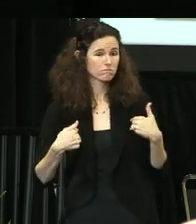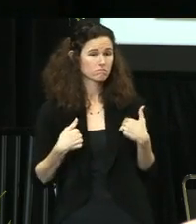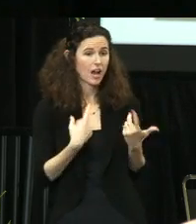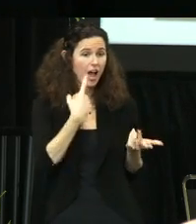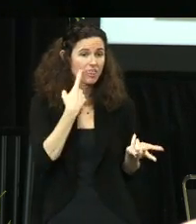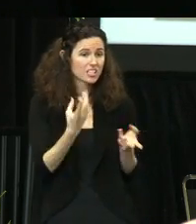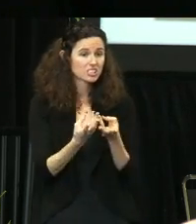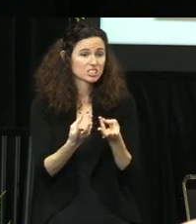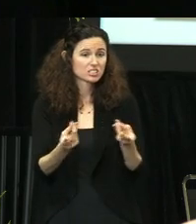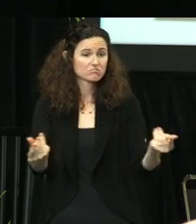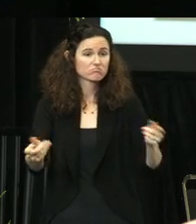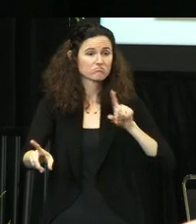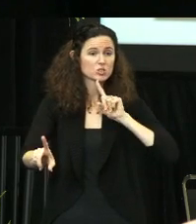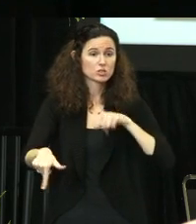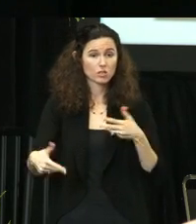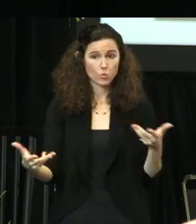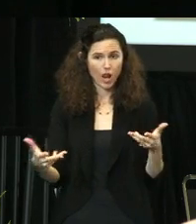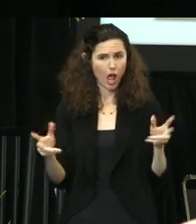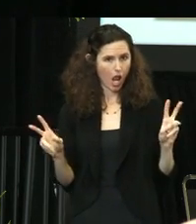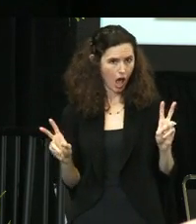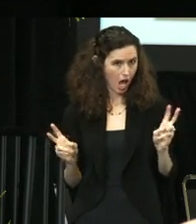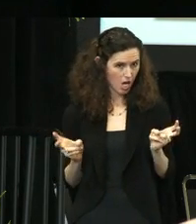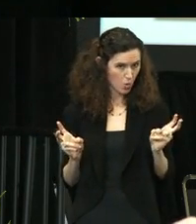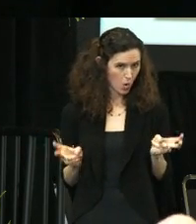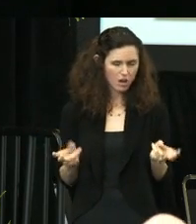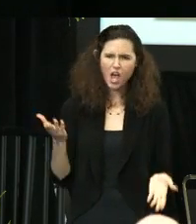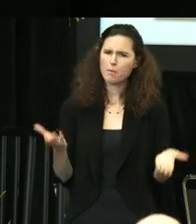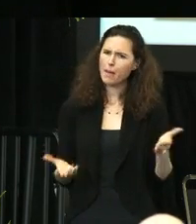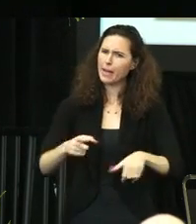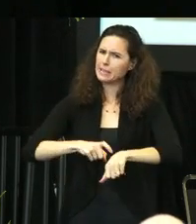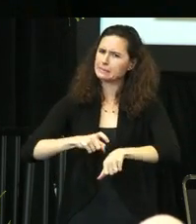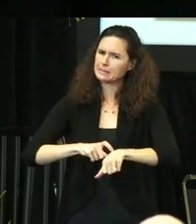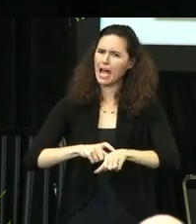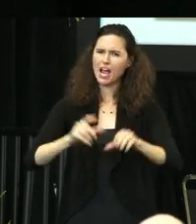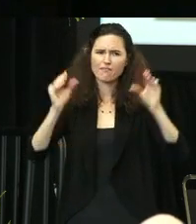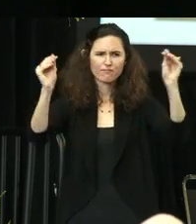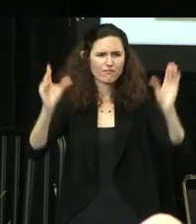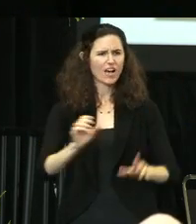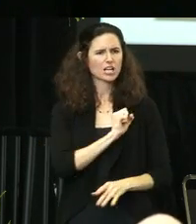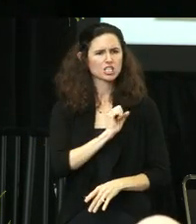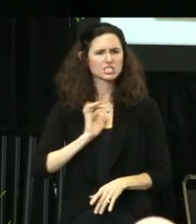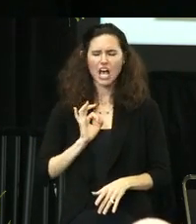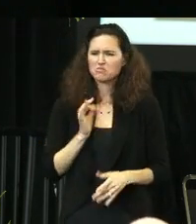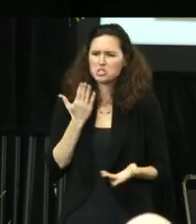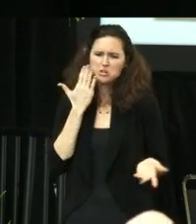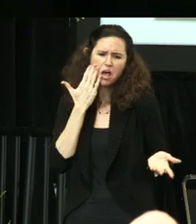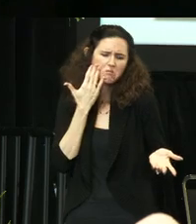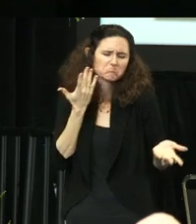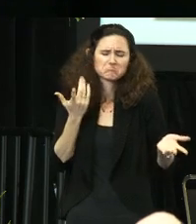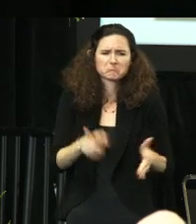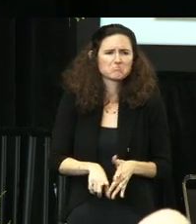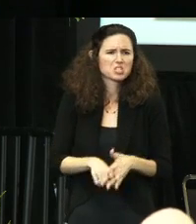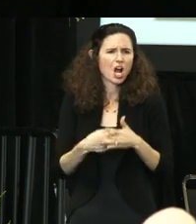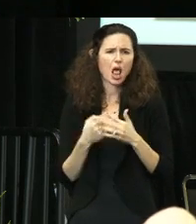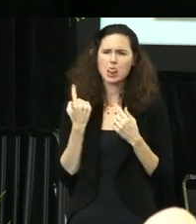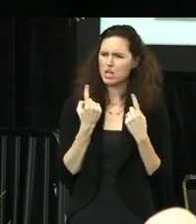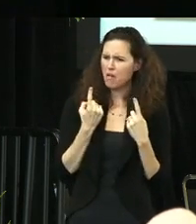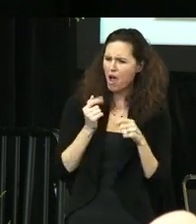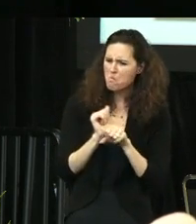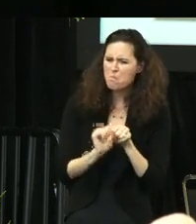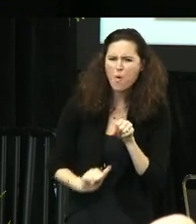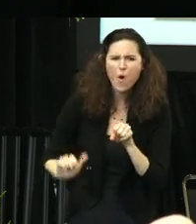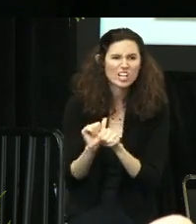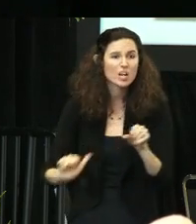the solution is, and I quote, maybe it's time for faculty and staff to just start thinking about working a little